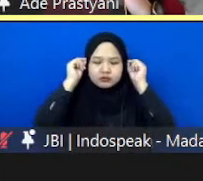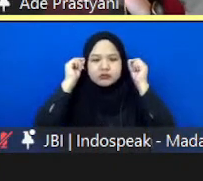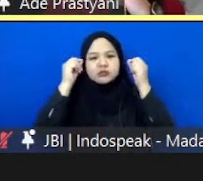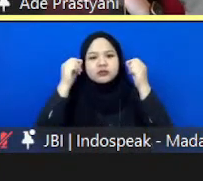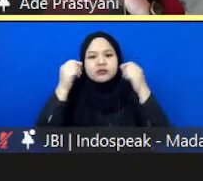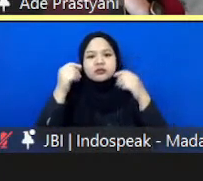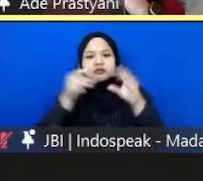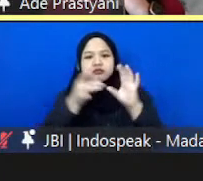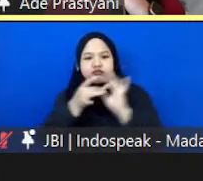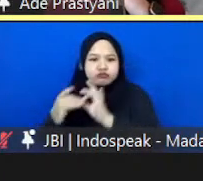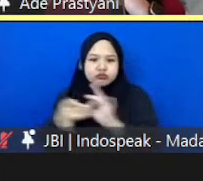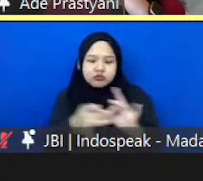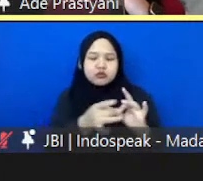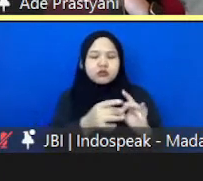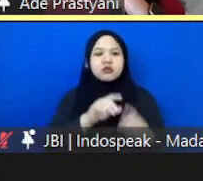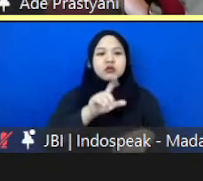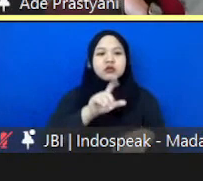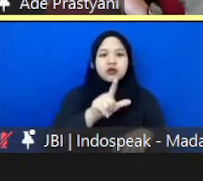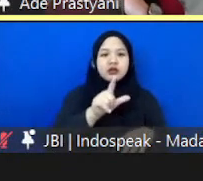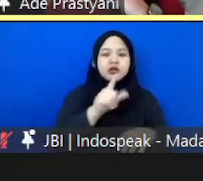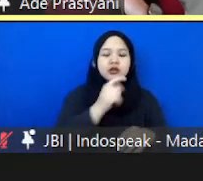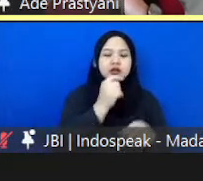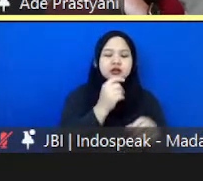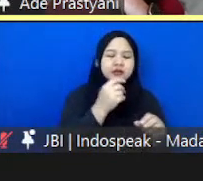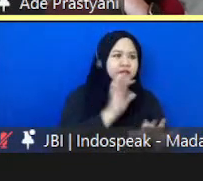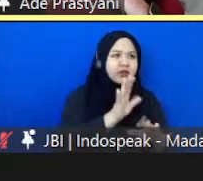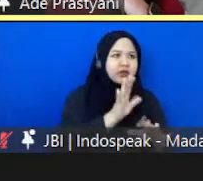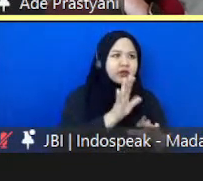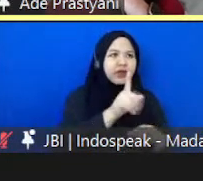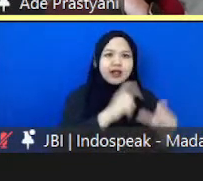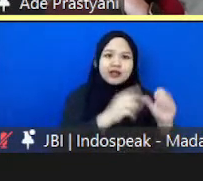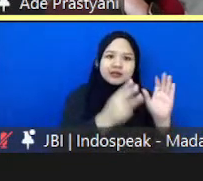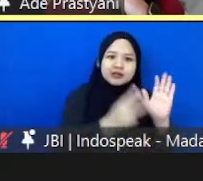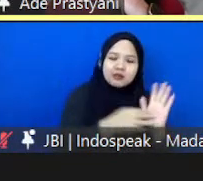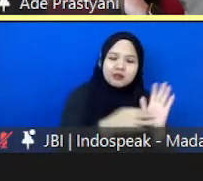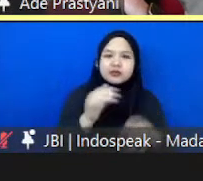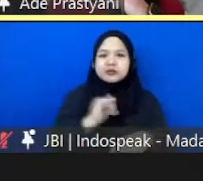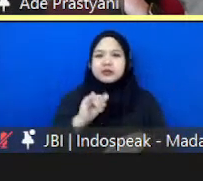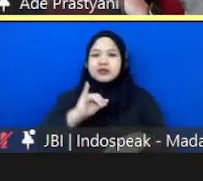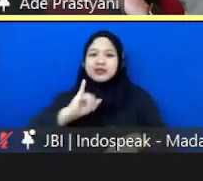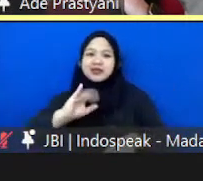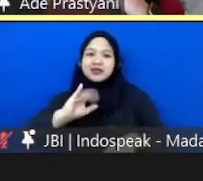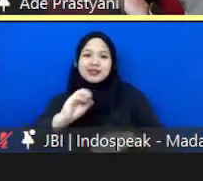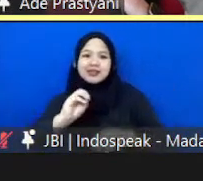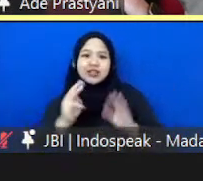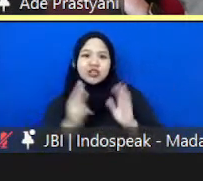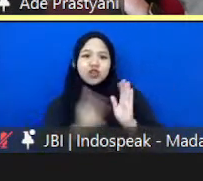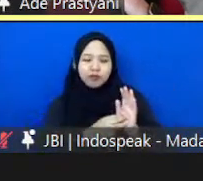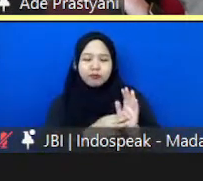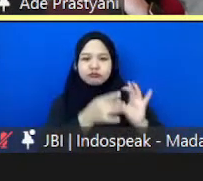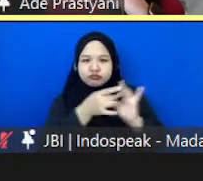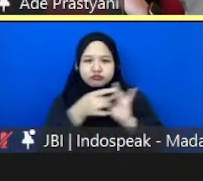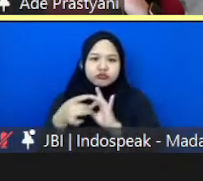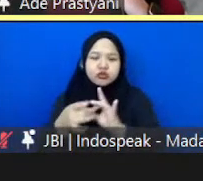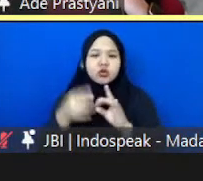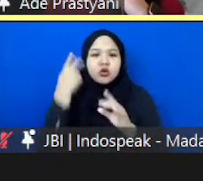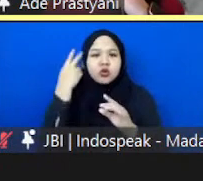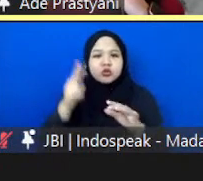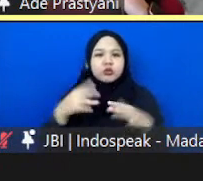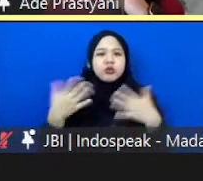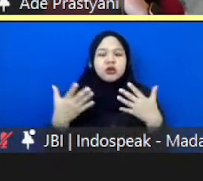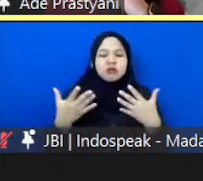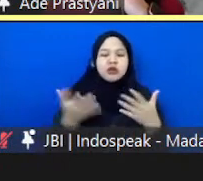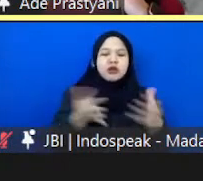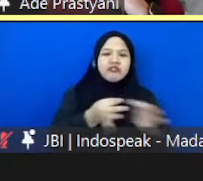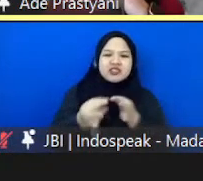with international NGOs such as the IOM and international academics, to find opportunity for change in how mental health care